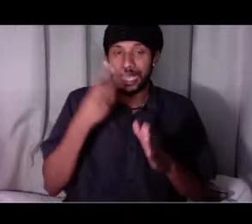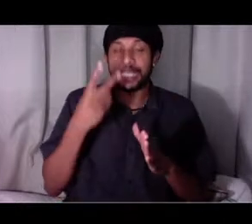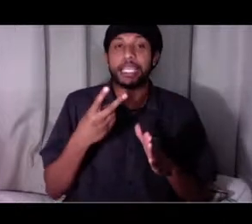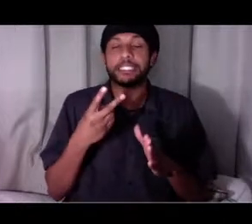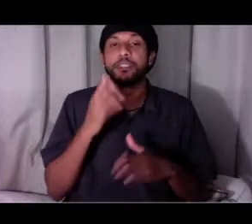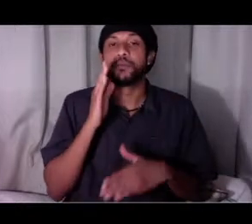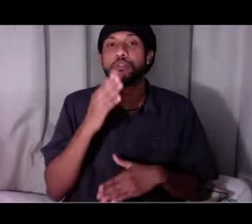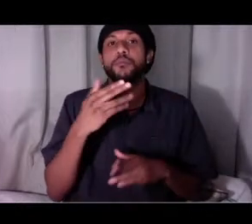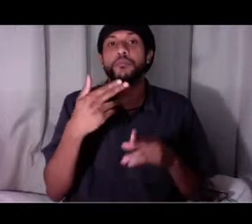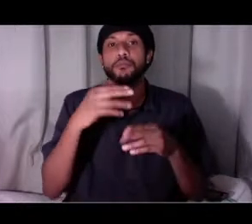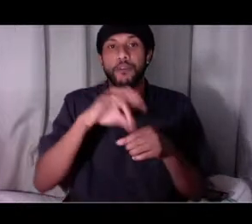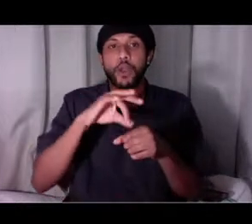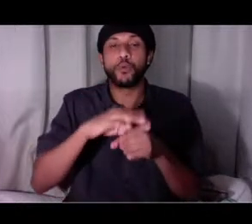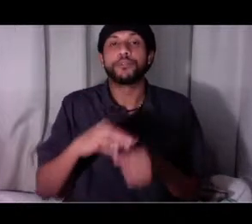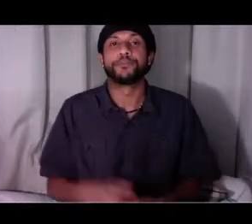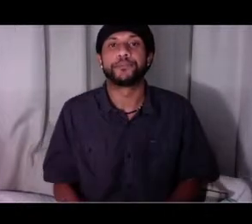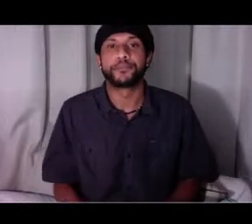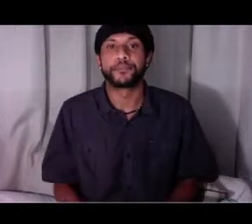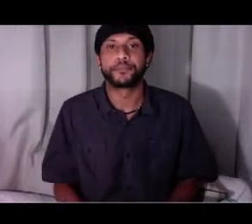a roll call